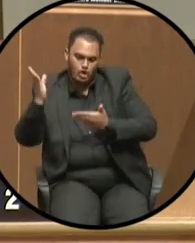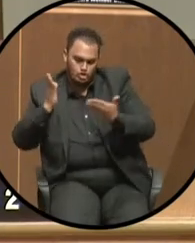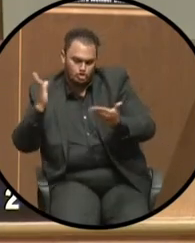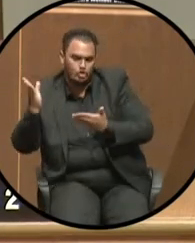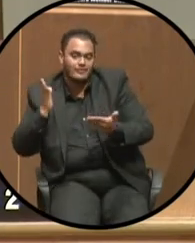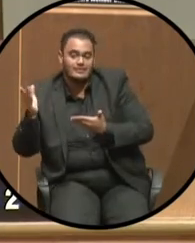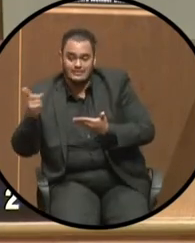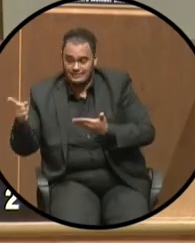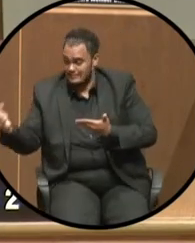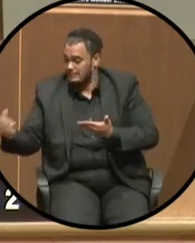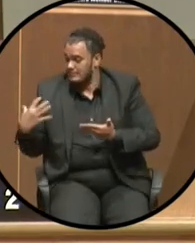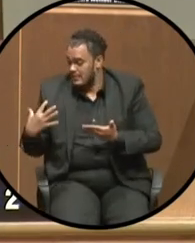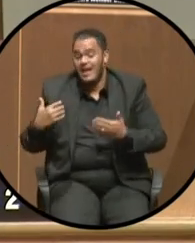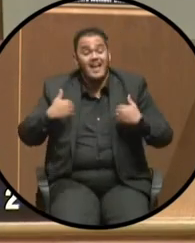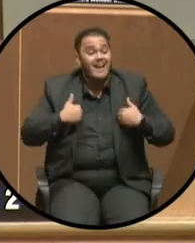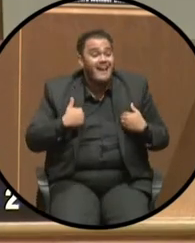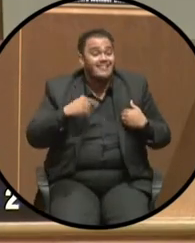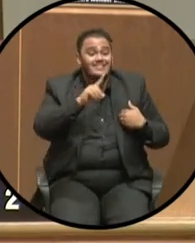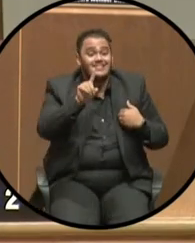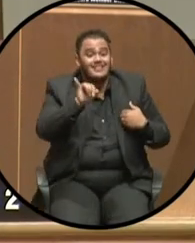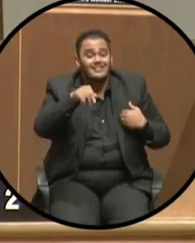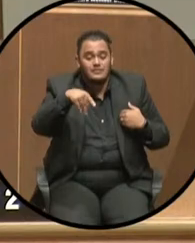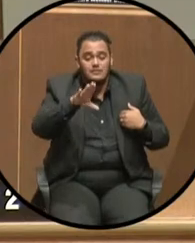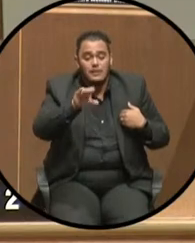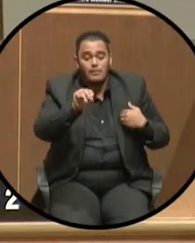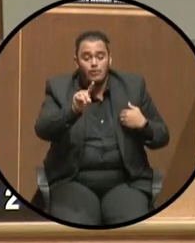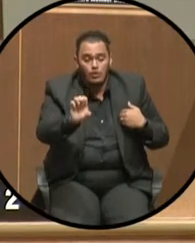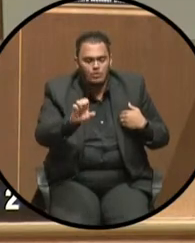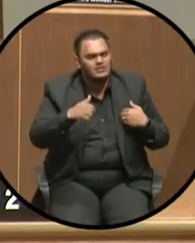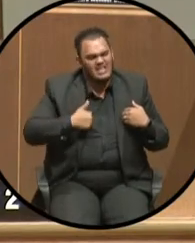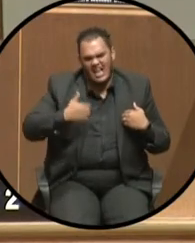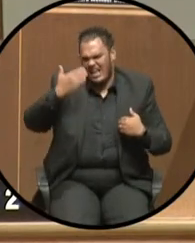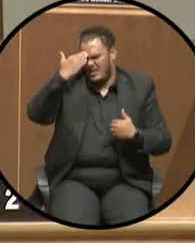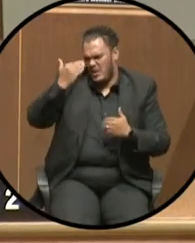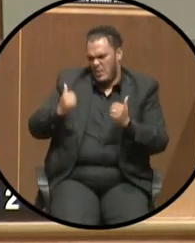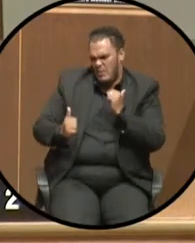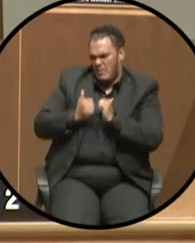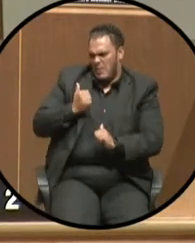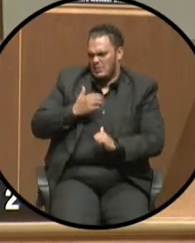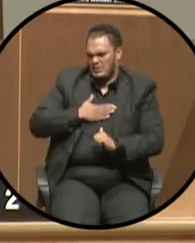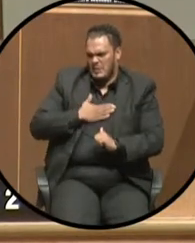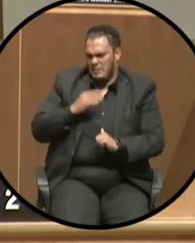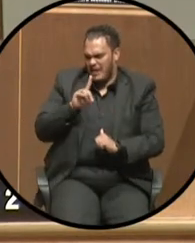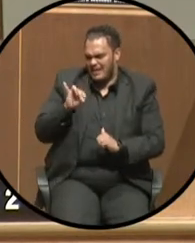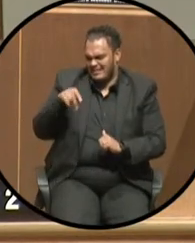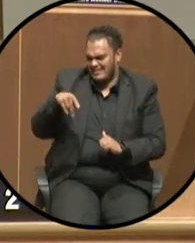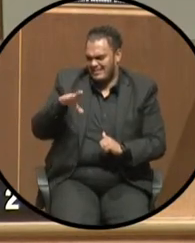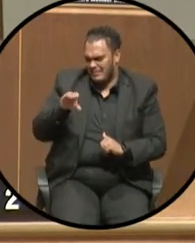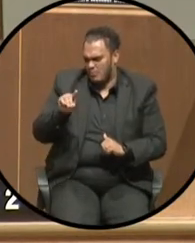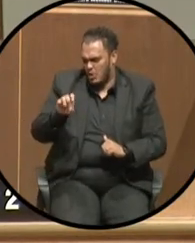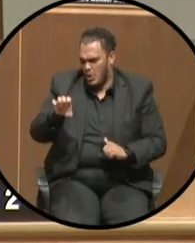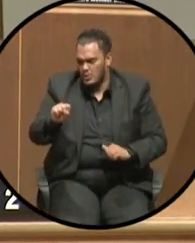one that we got today, and it has zip codes, and I know most of my zip codes, but Karen and I, and even